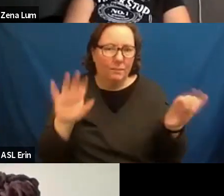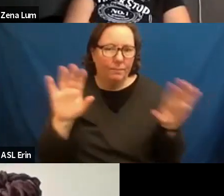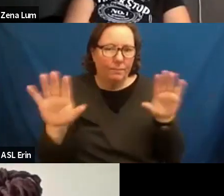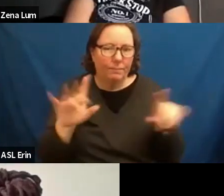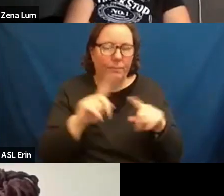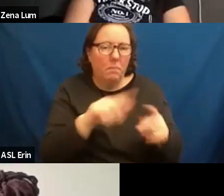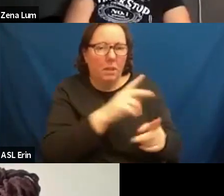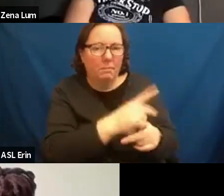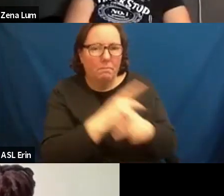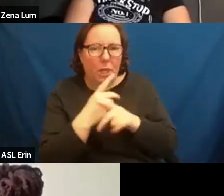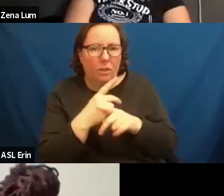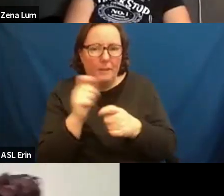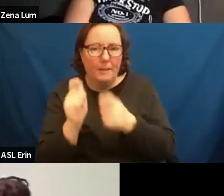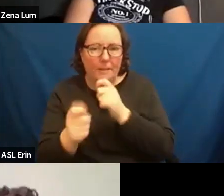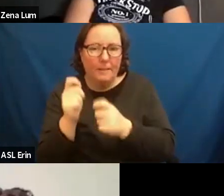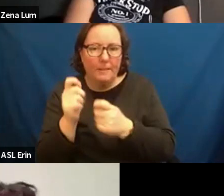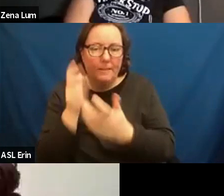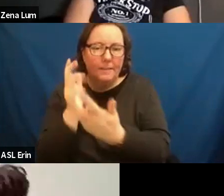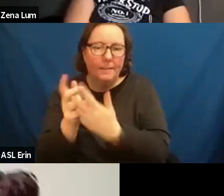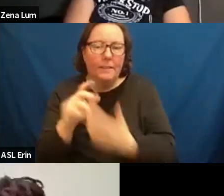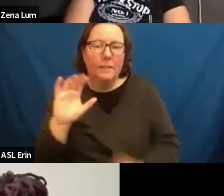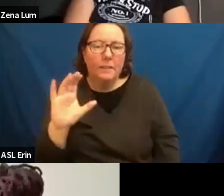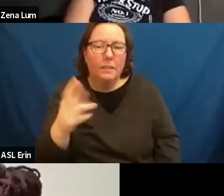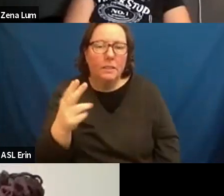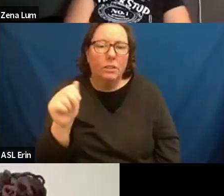For me, one takeaway is that